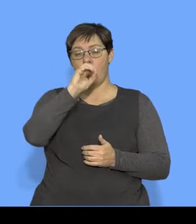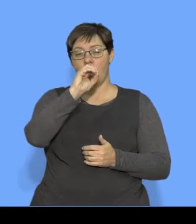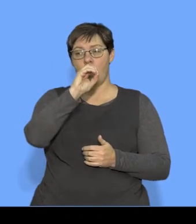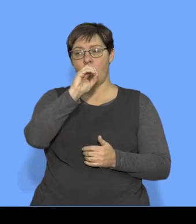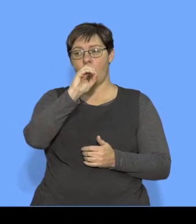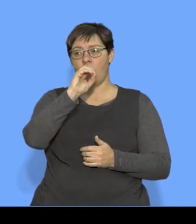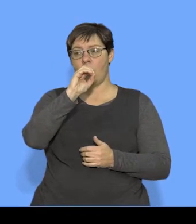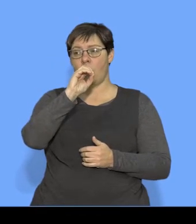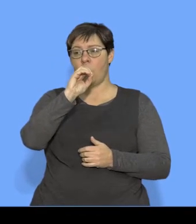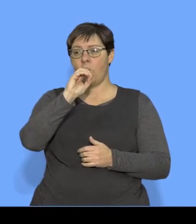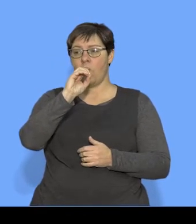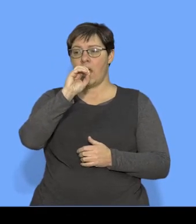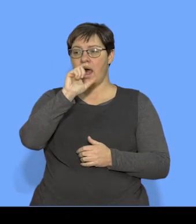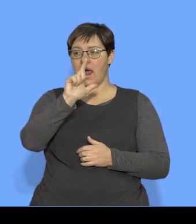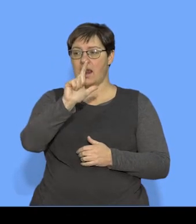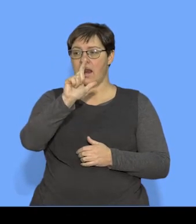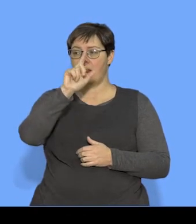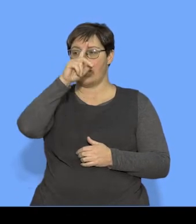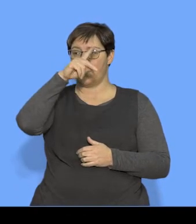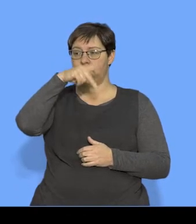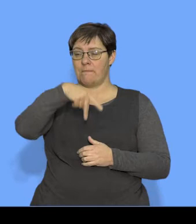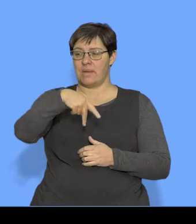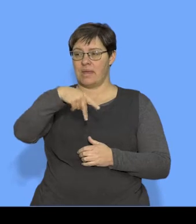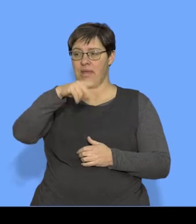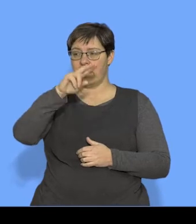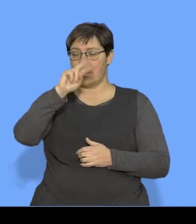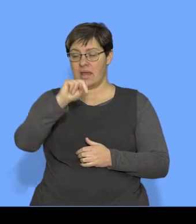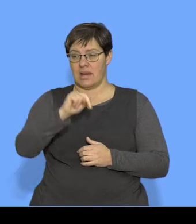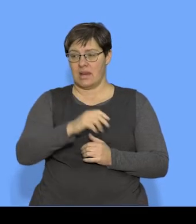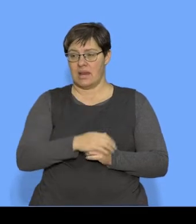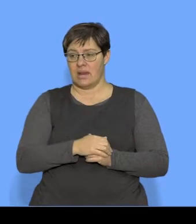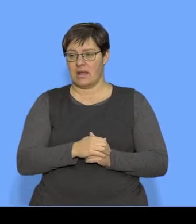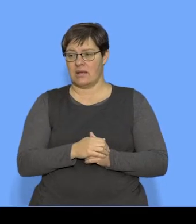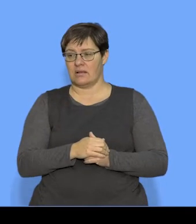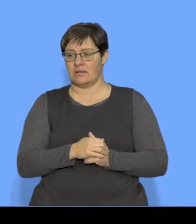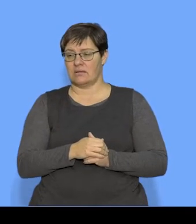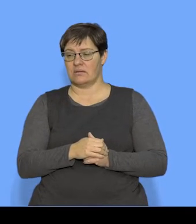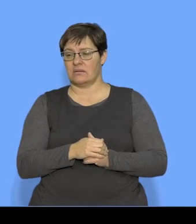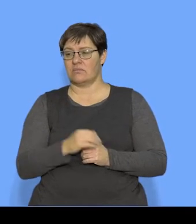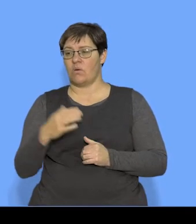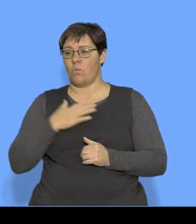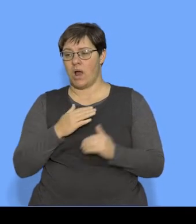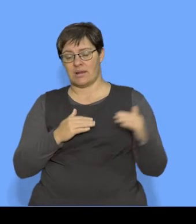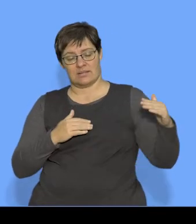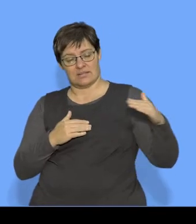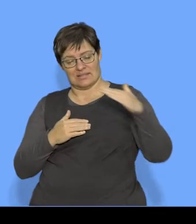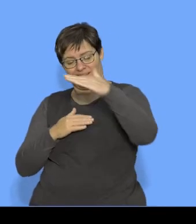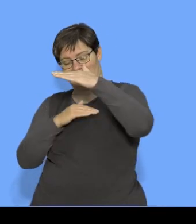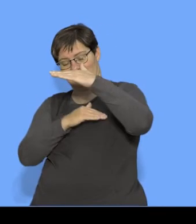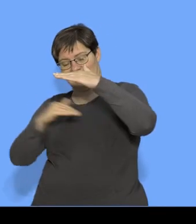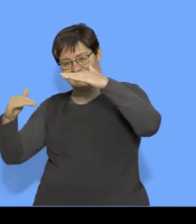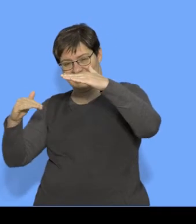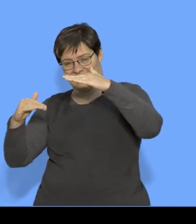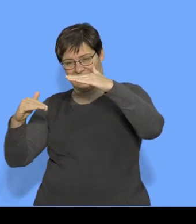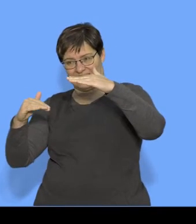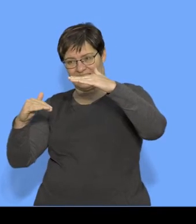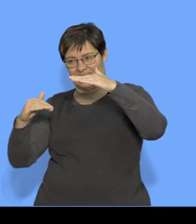OLPN, right? So let me just show you. It will be something like this. So they actually want us to construct